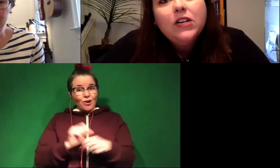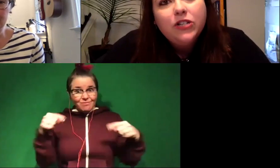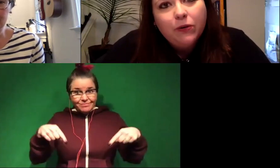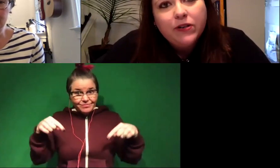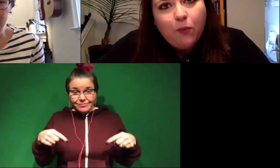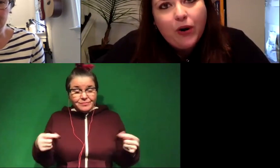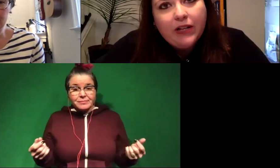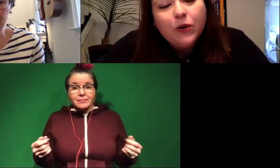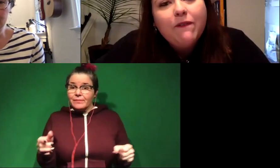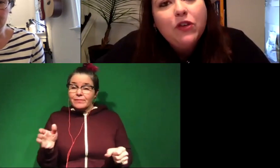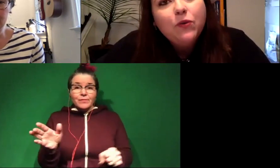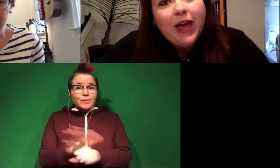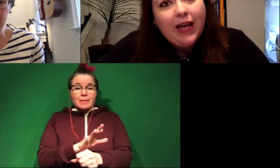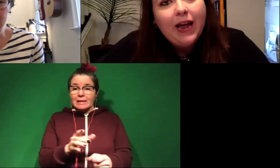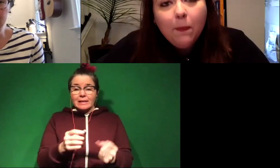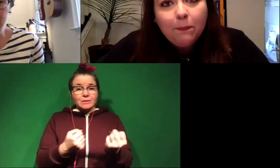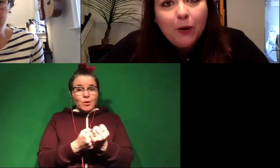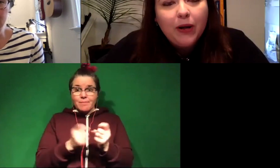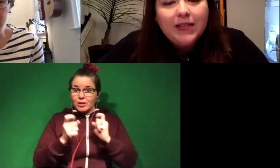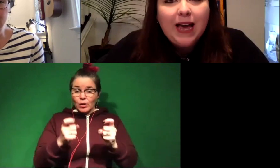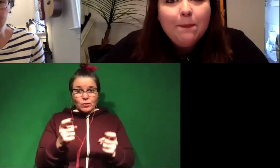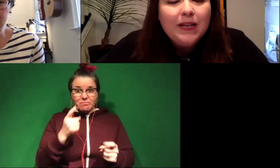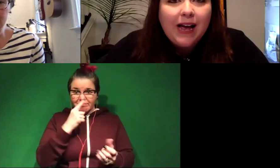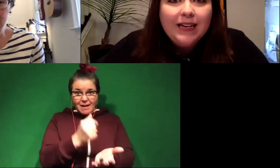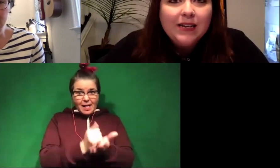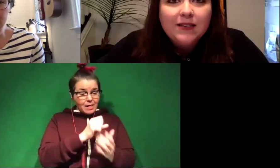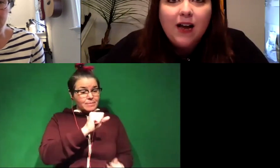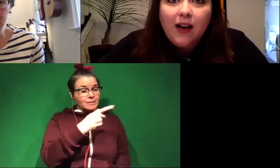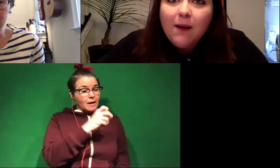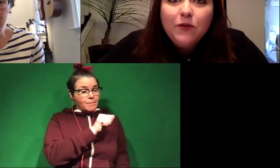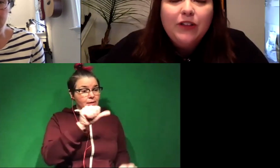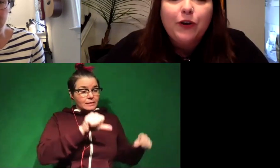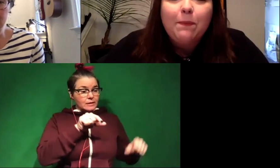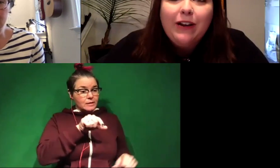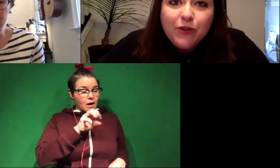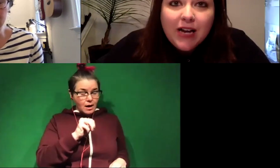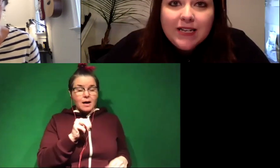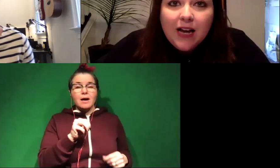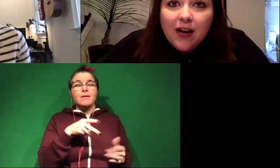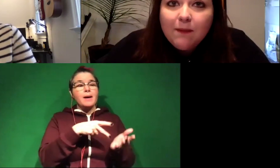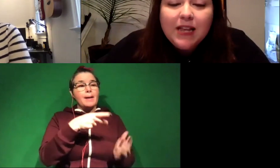completely donor supported. So if you can help, go to skypeascientist.com. You can either go to